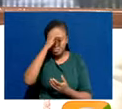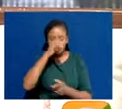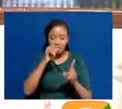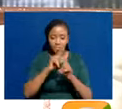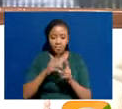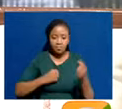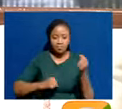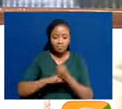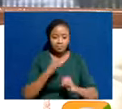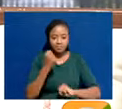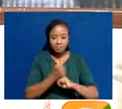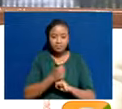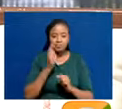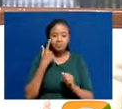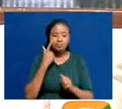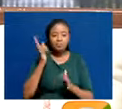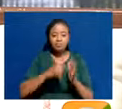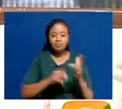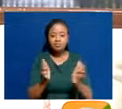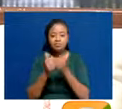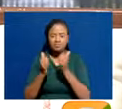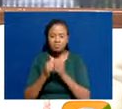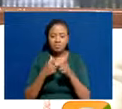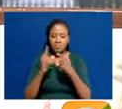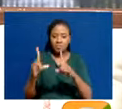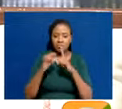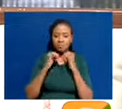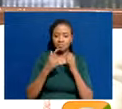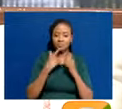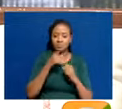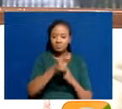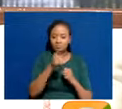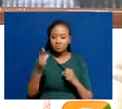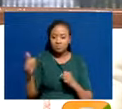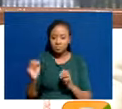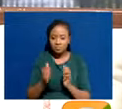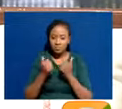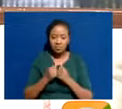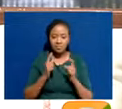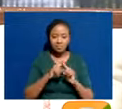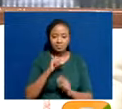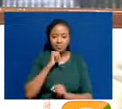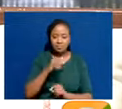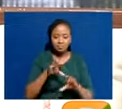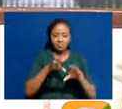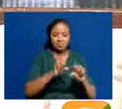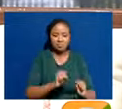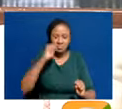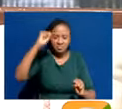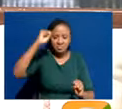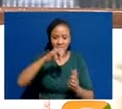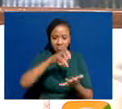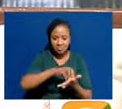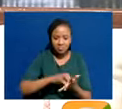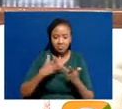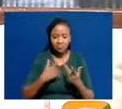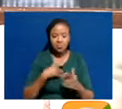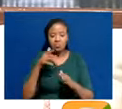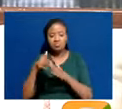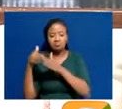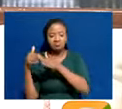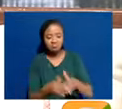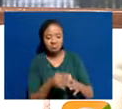being a mirror of what is happening and telling us this is what this one has said, but not taking political positions or looking like there's a vendetta, and that's